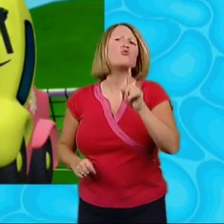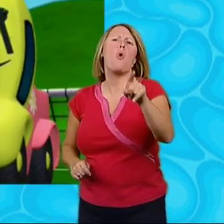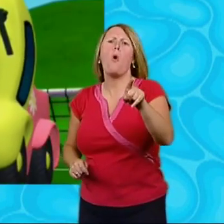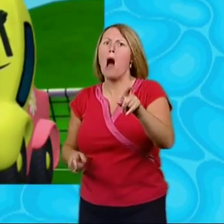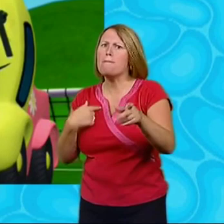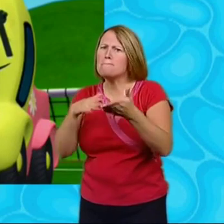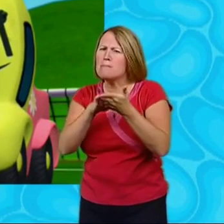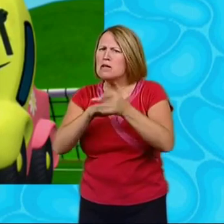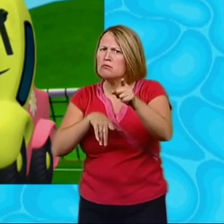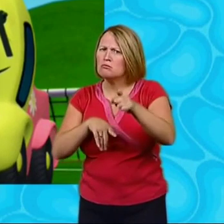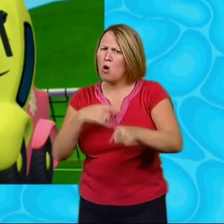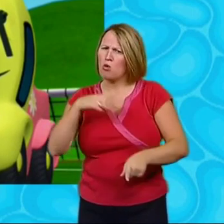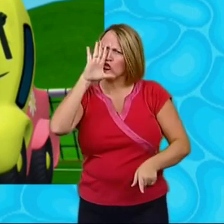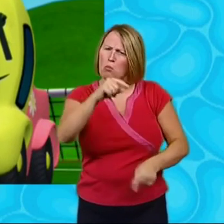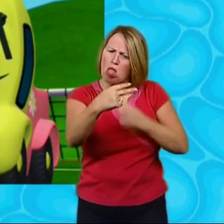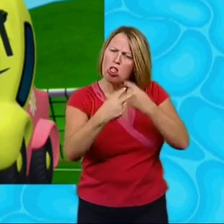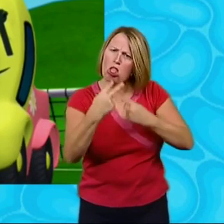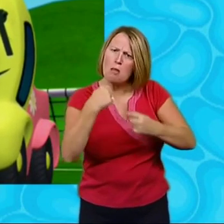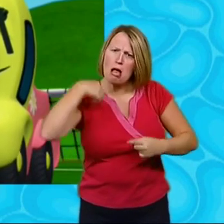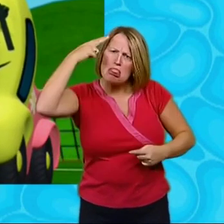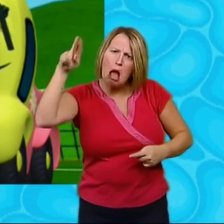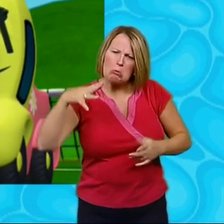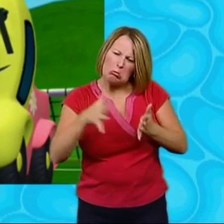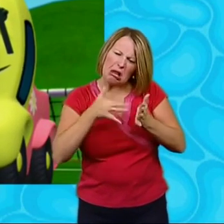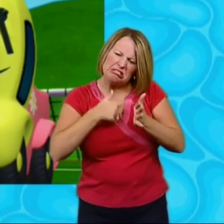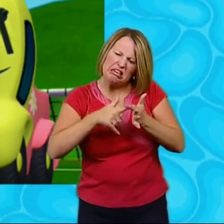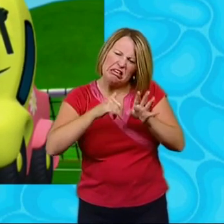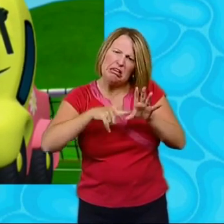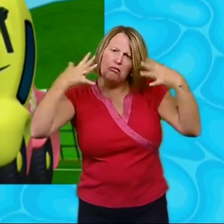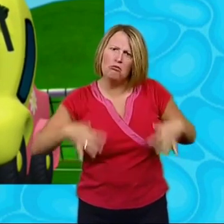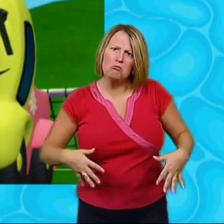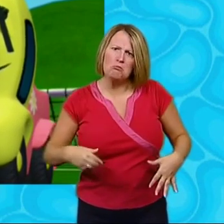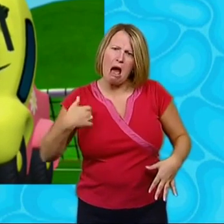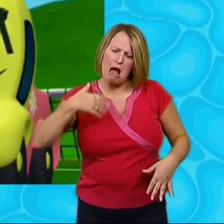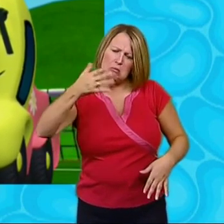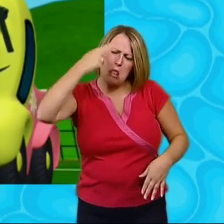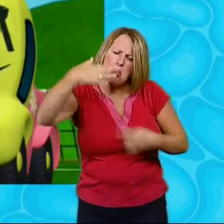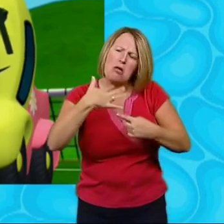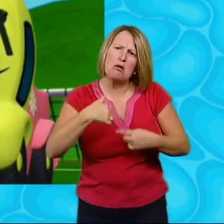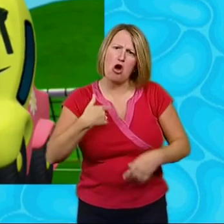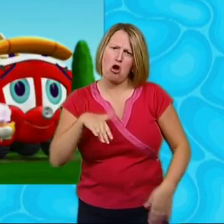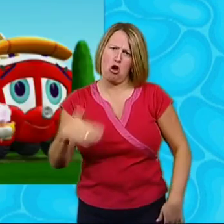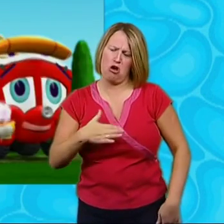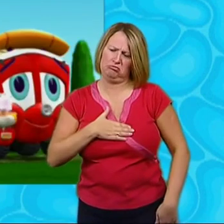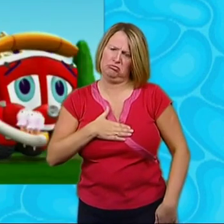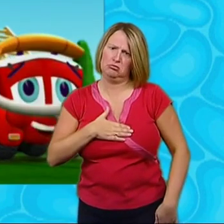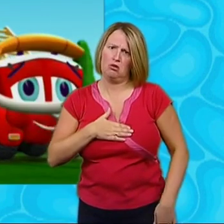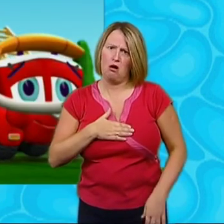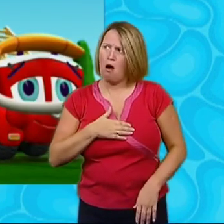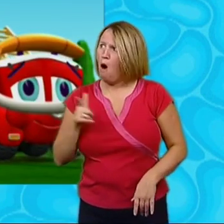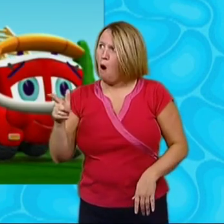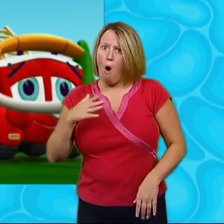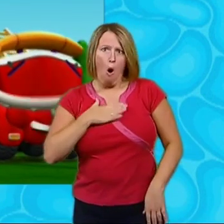that. I mean, I wish you would stop calling me Messy Jessie. That nickname hurts my feelings. It